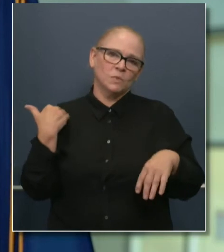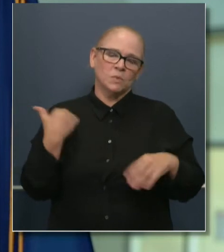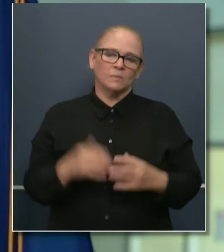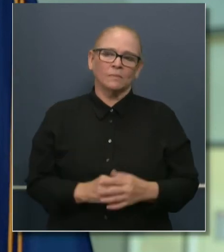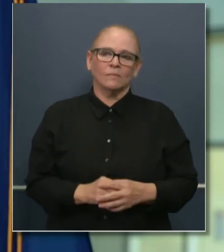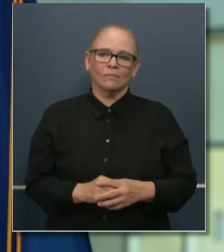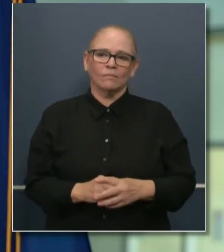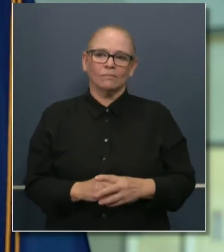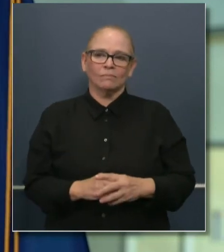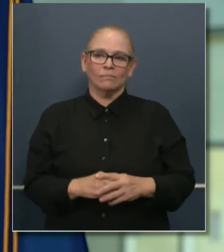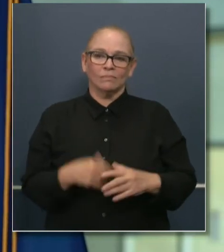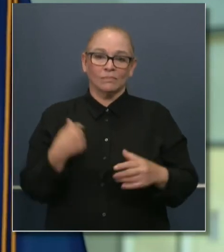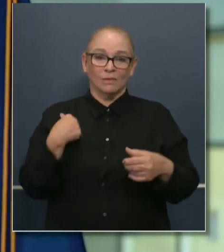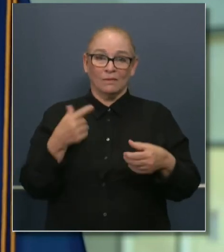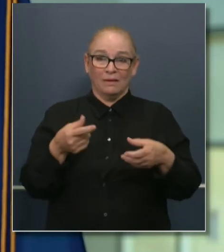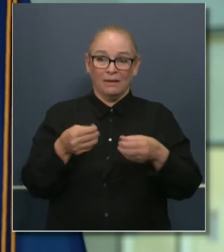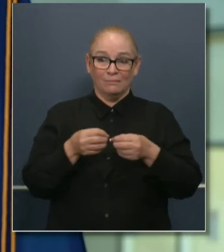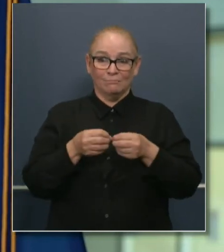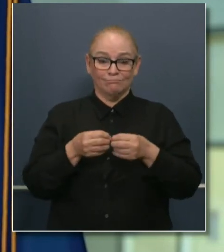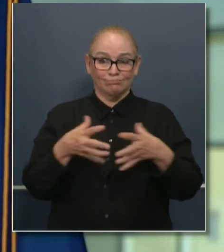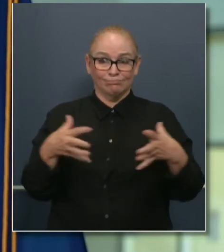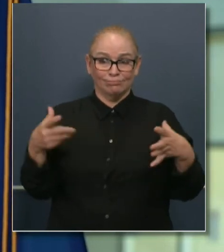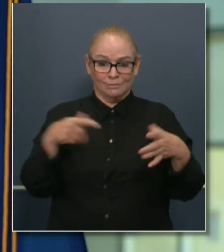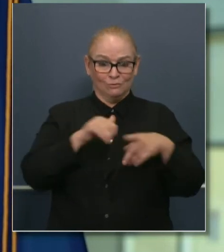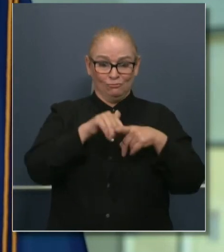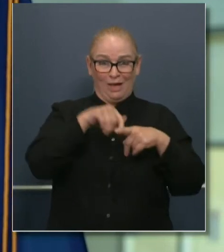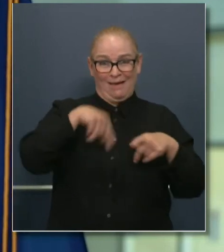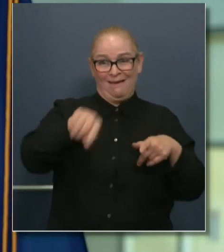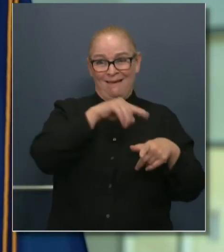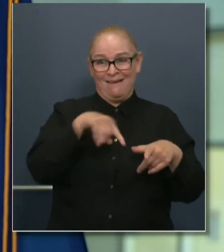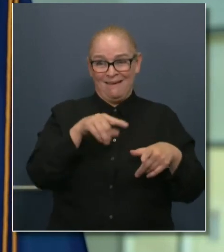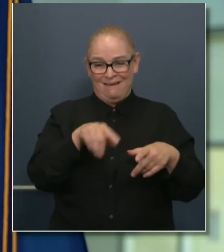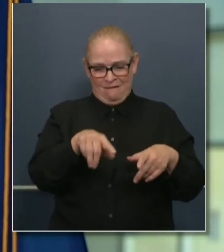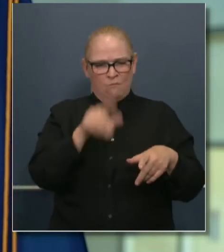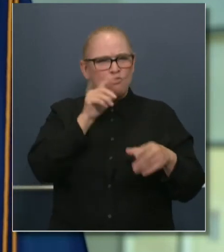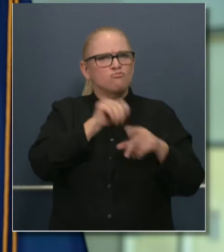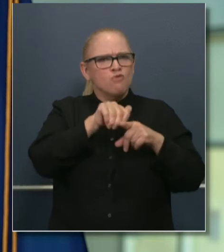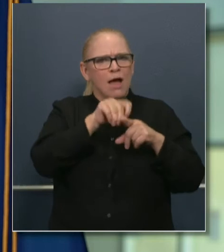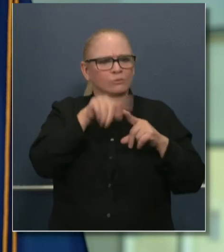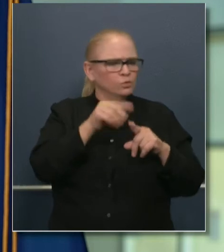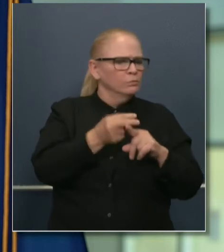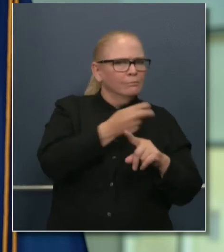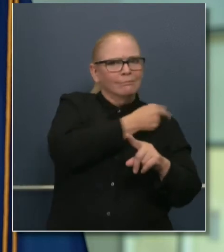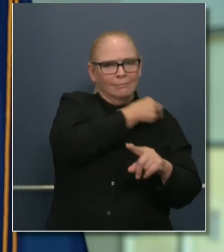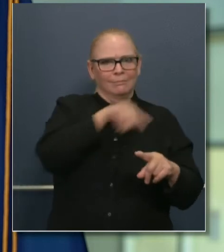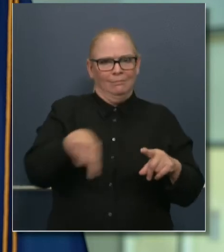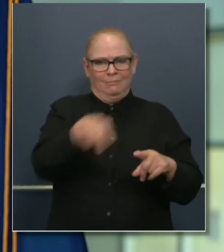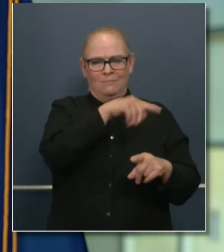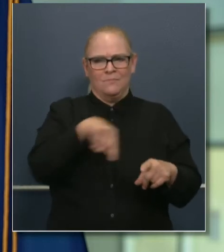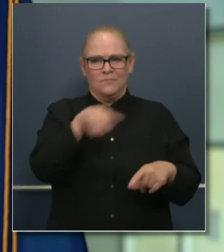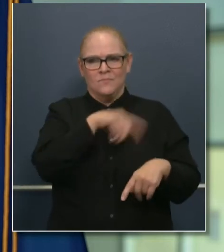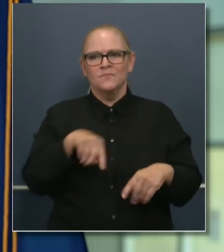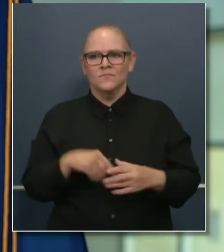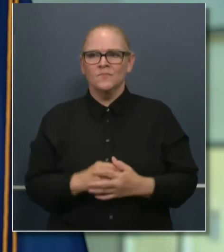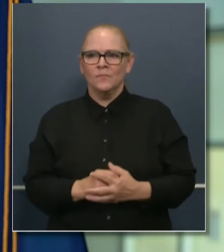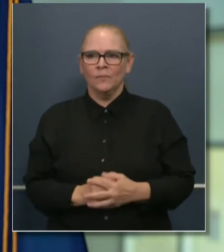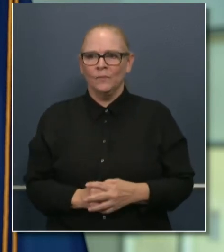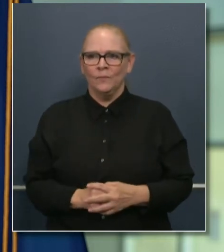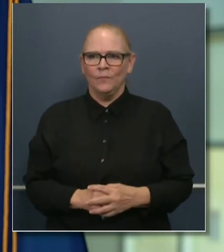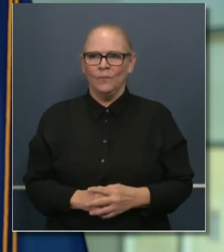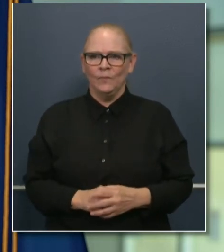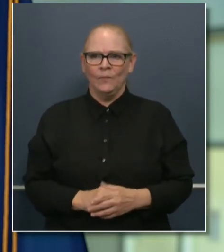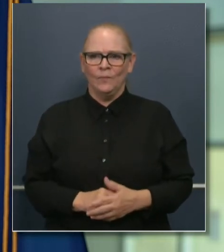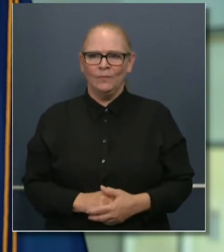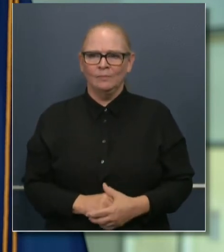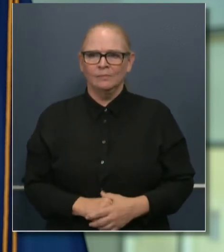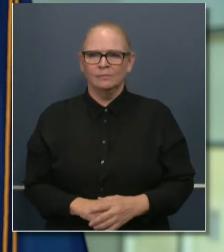tracing workforce across the state, really building upon what our counties had in place pre-COVID and really building upon their